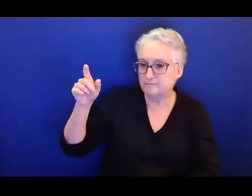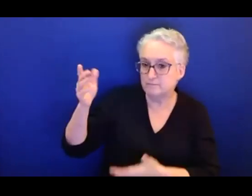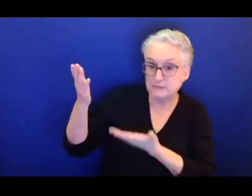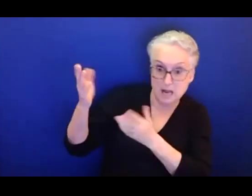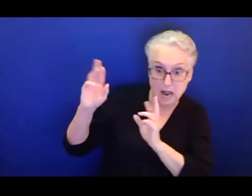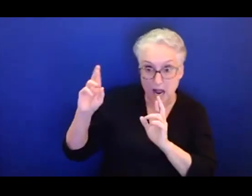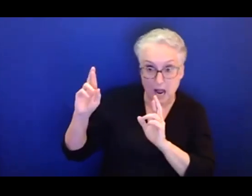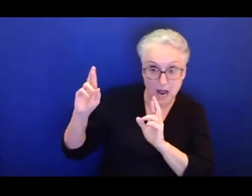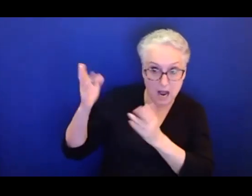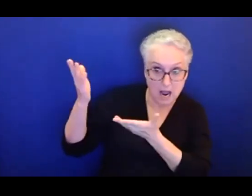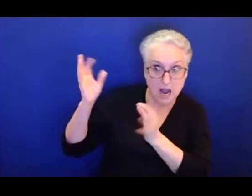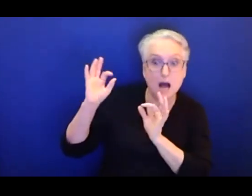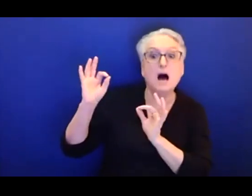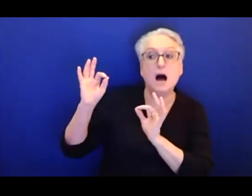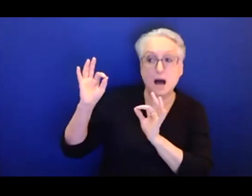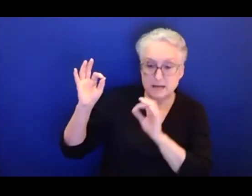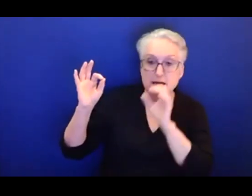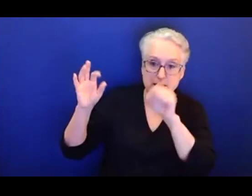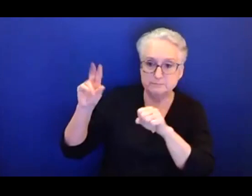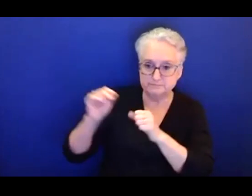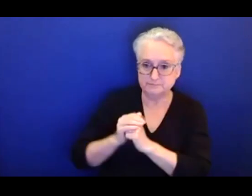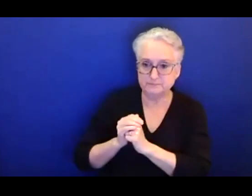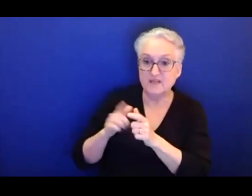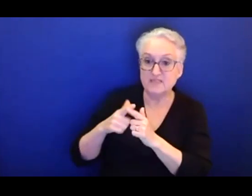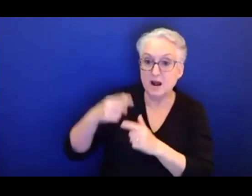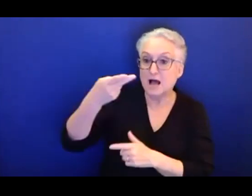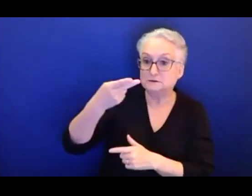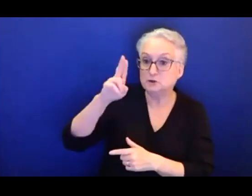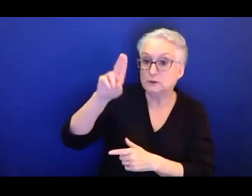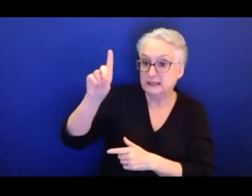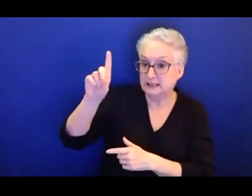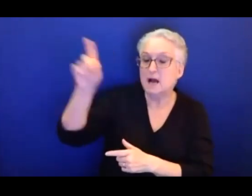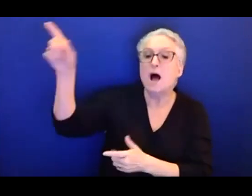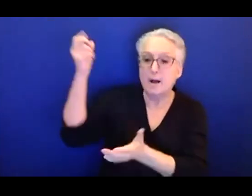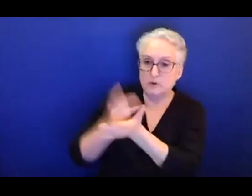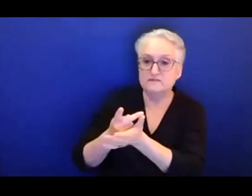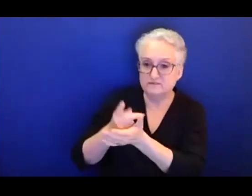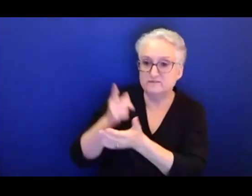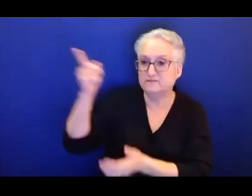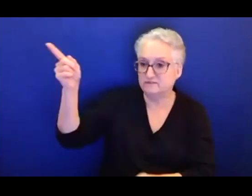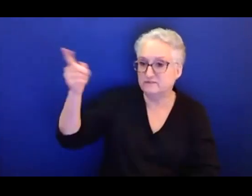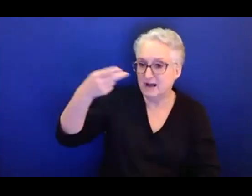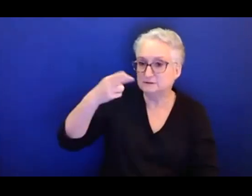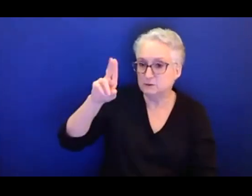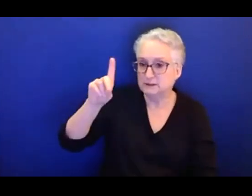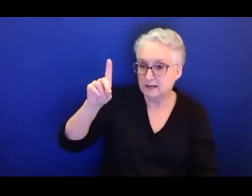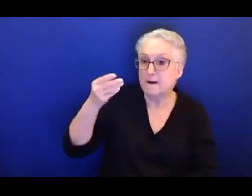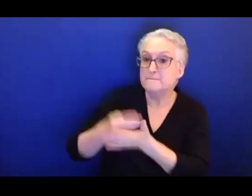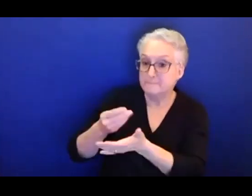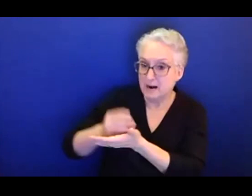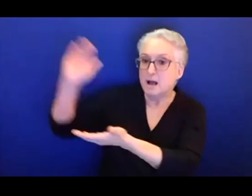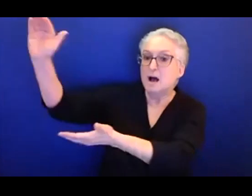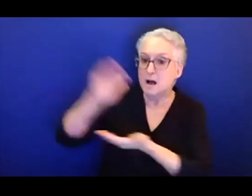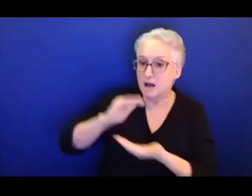way for HUD to approve our plan and for the funds to be accessible to us as of July 1st, when we kick off